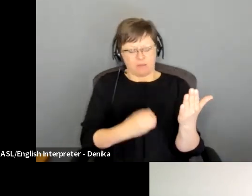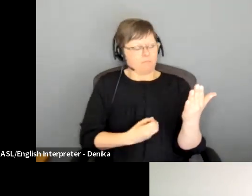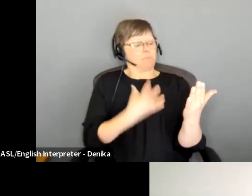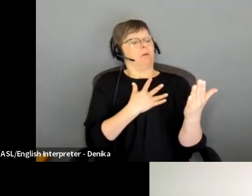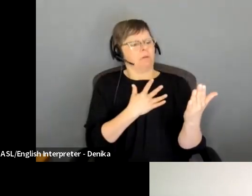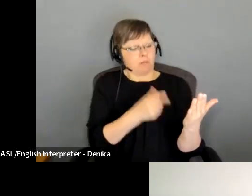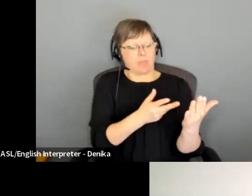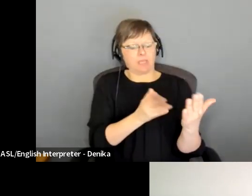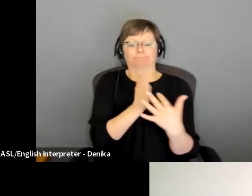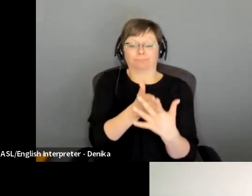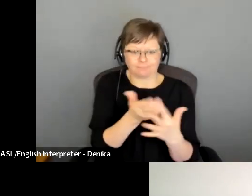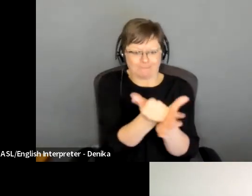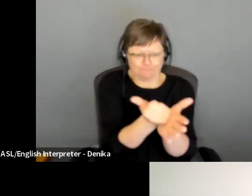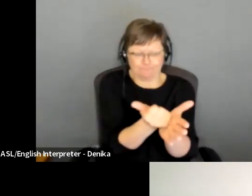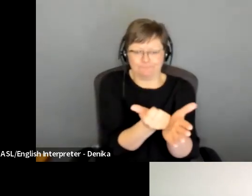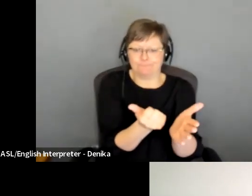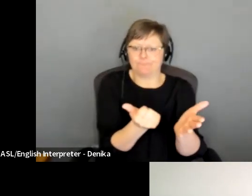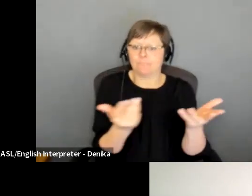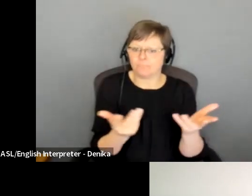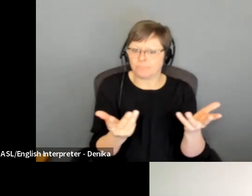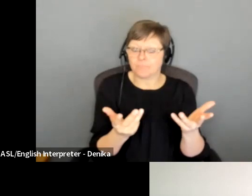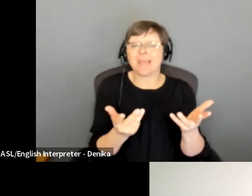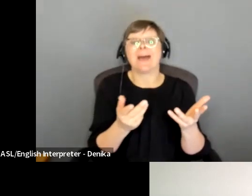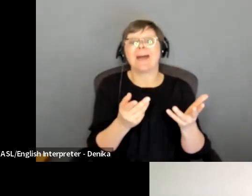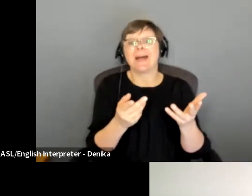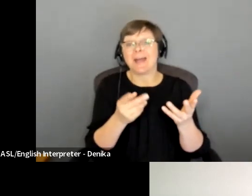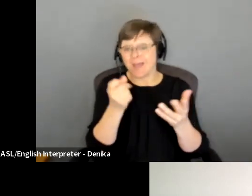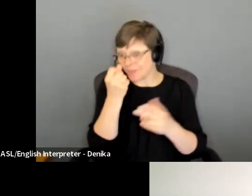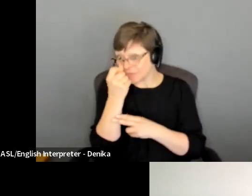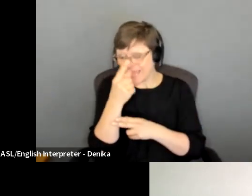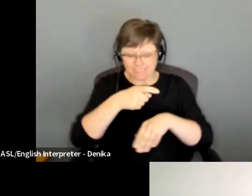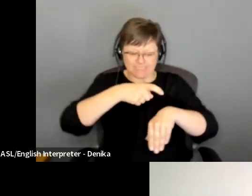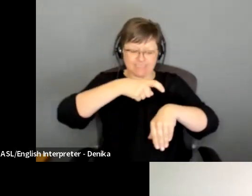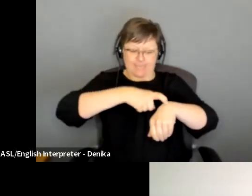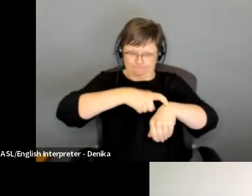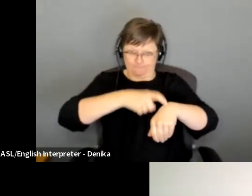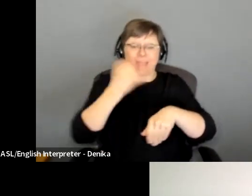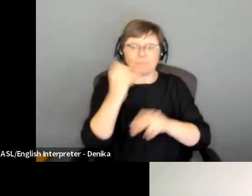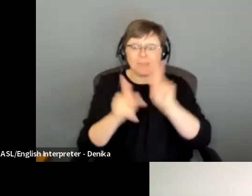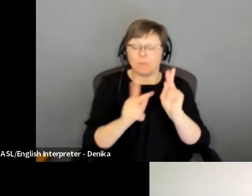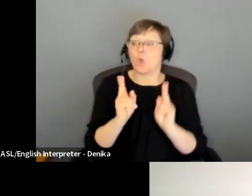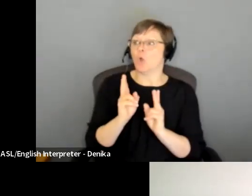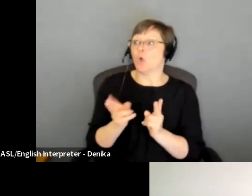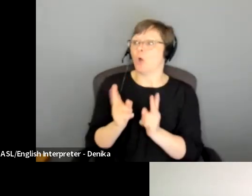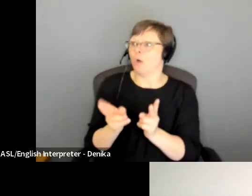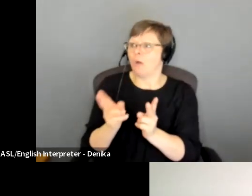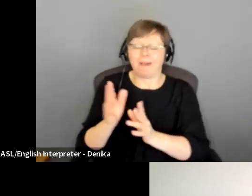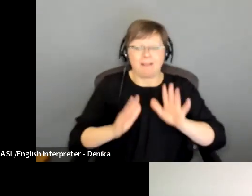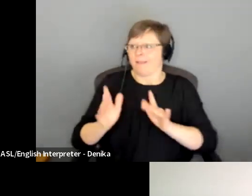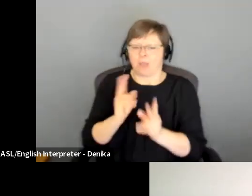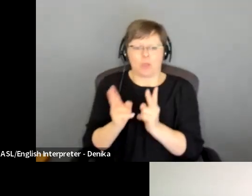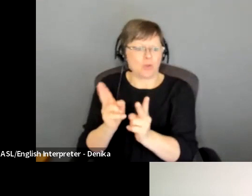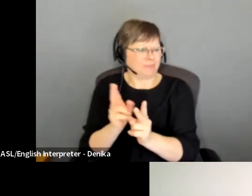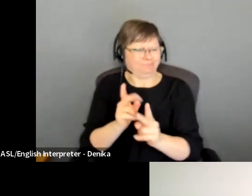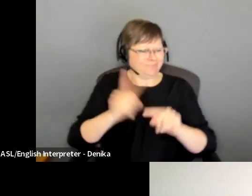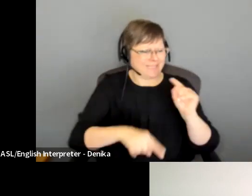good deed? The key factor in people offering support to other people was time. If people were in a hurry, that was the biggest deterrent to